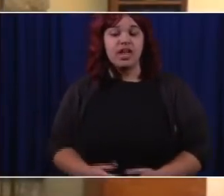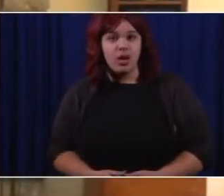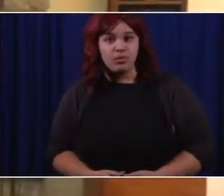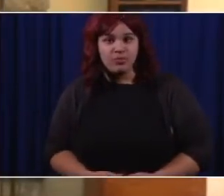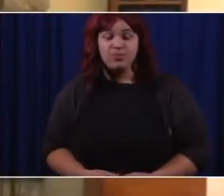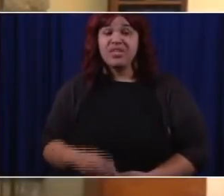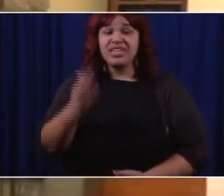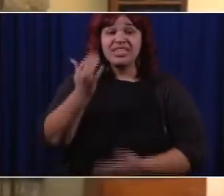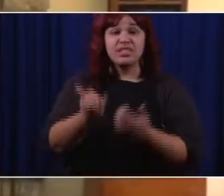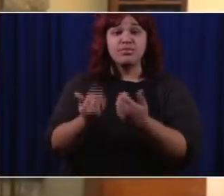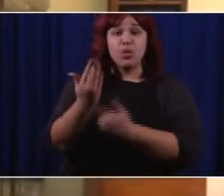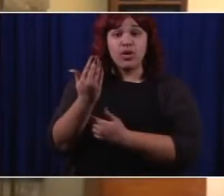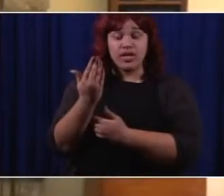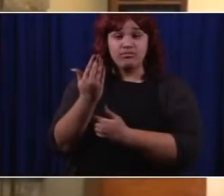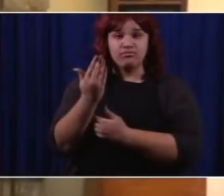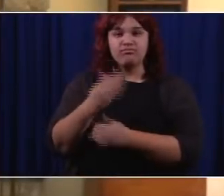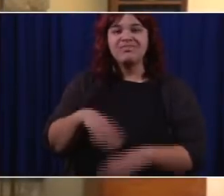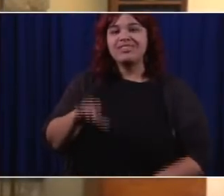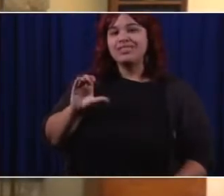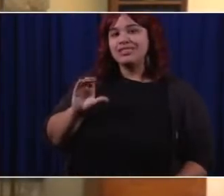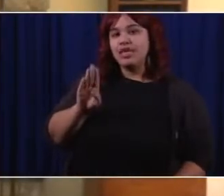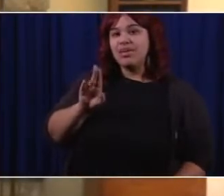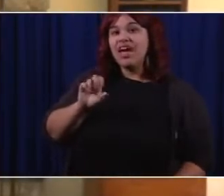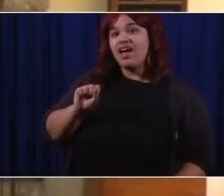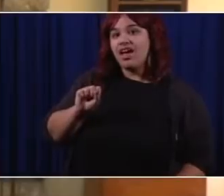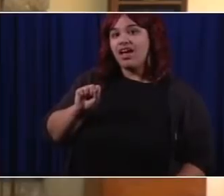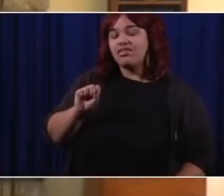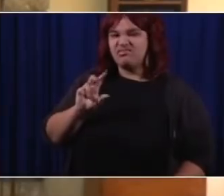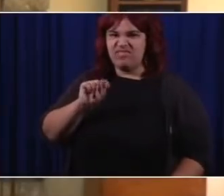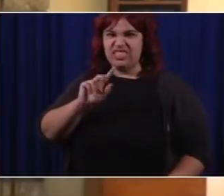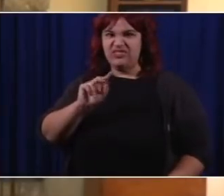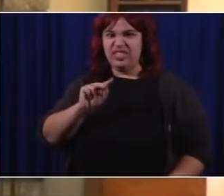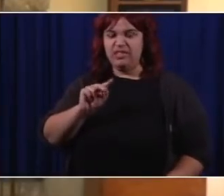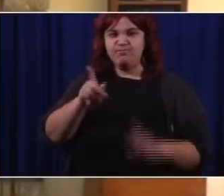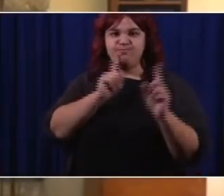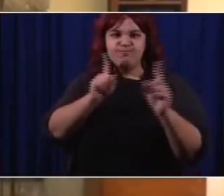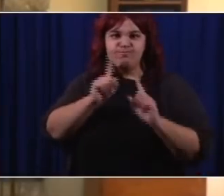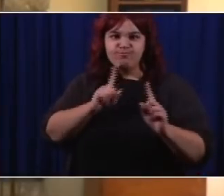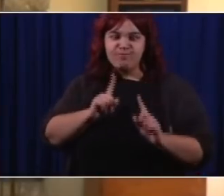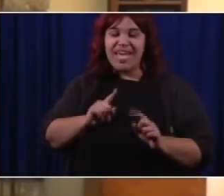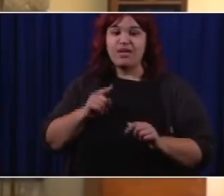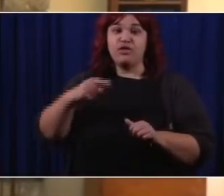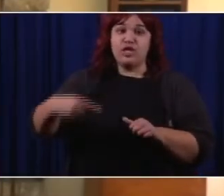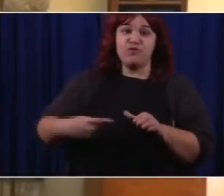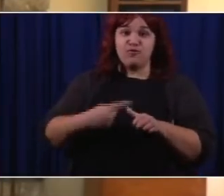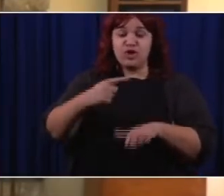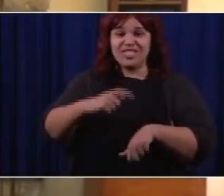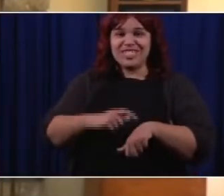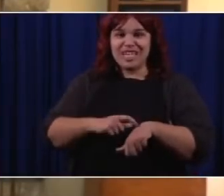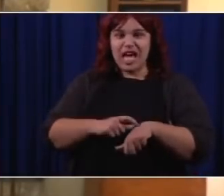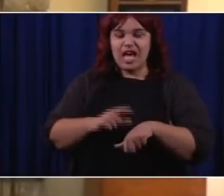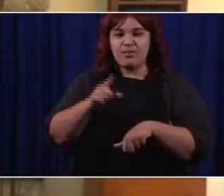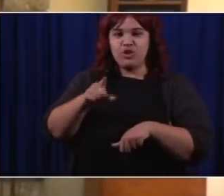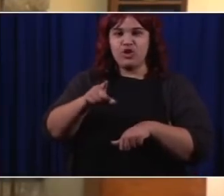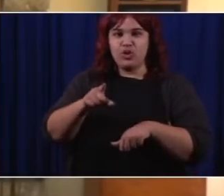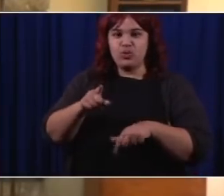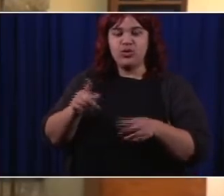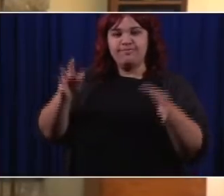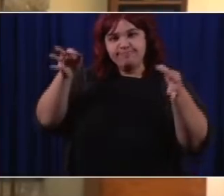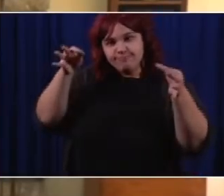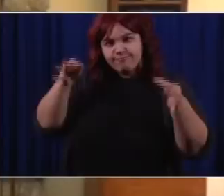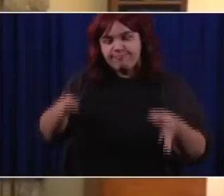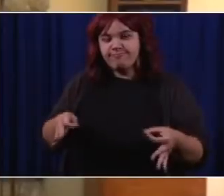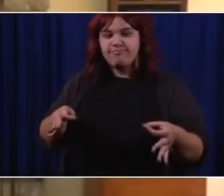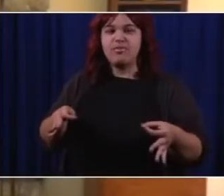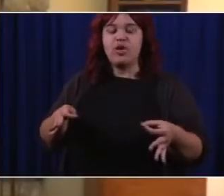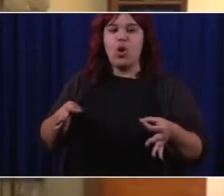this morning in a live interview, and you talked about it was the first time you've put a number on what you think our first delivery